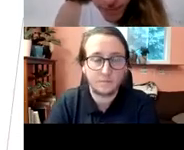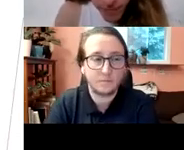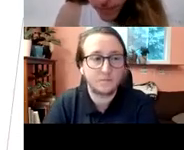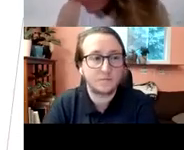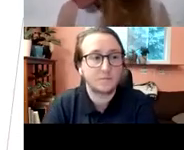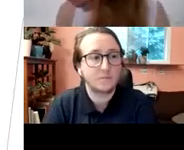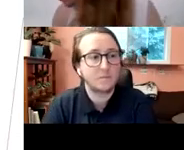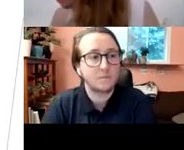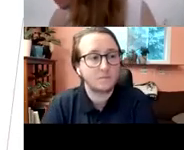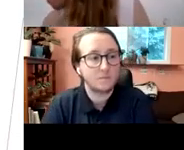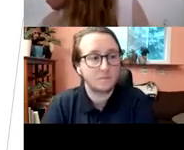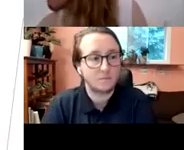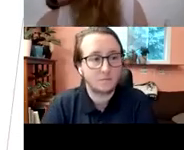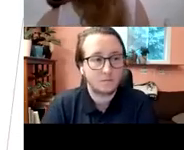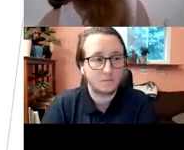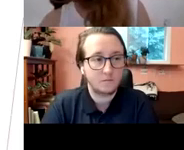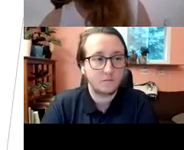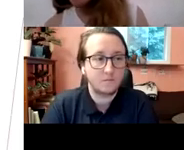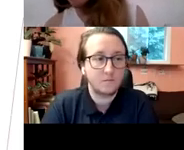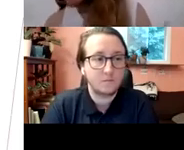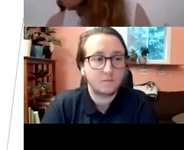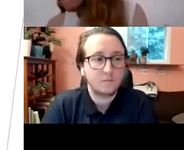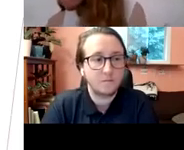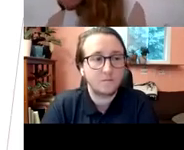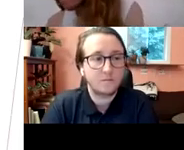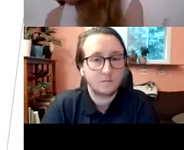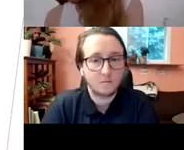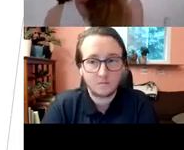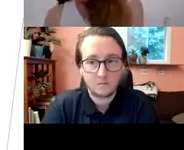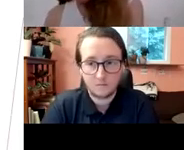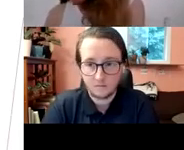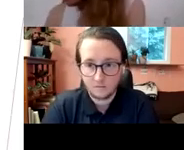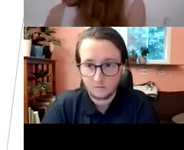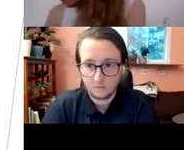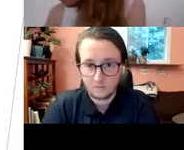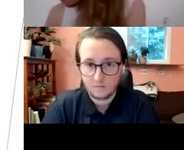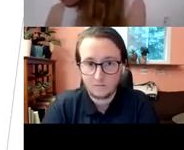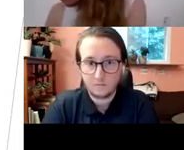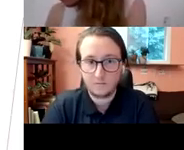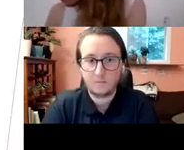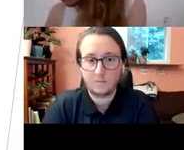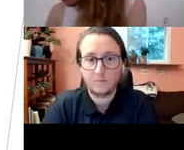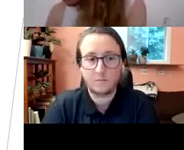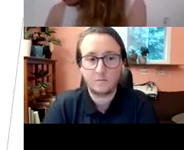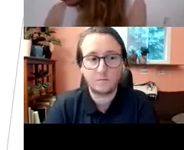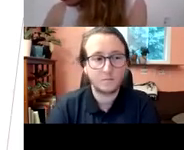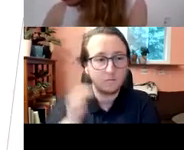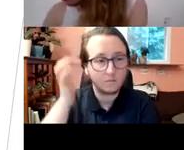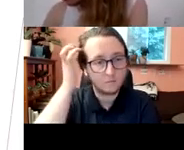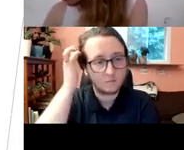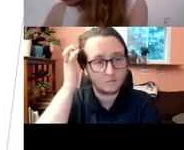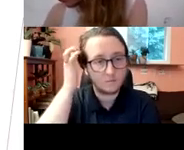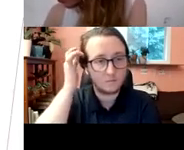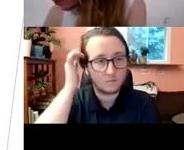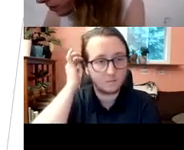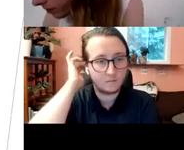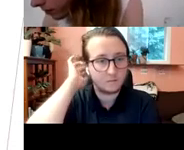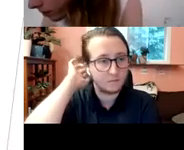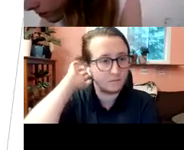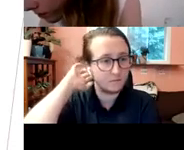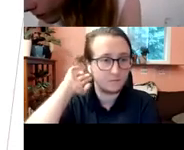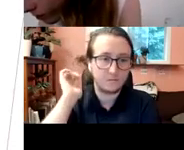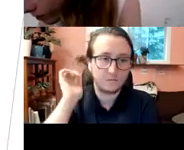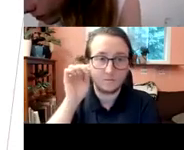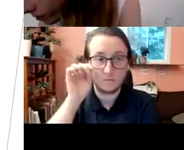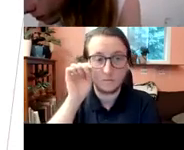includes hormone therapy, referrals for surgery, and any other care associated with